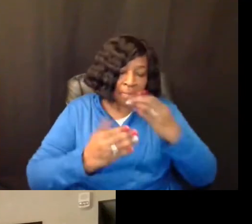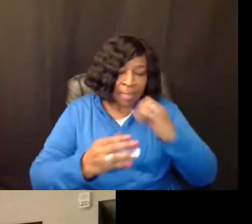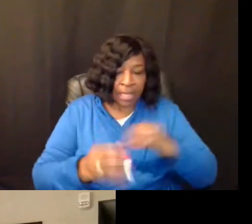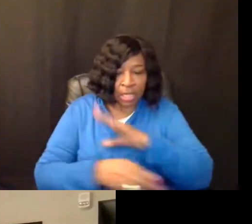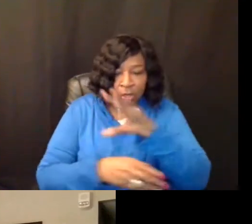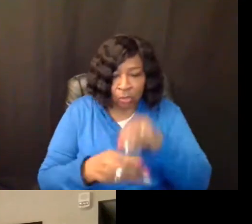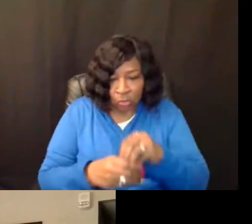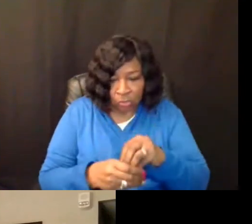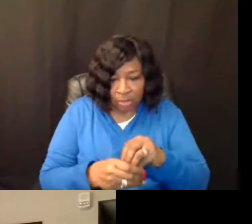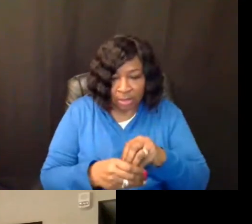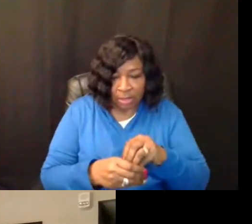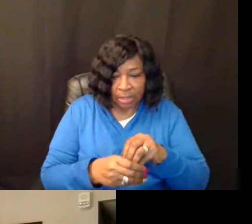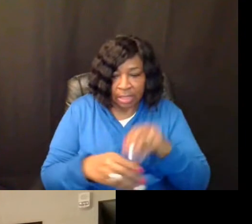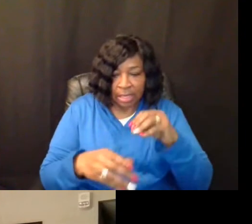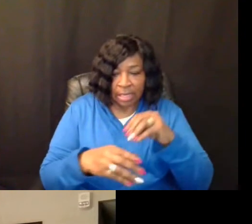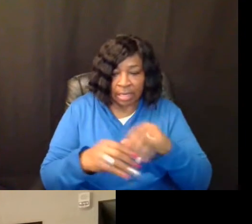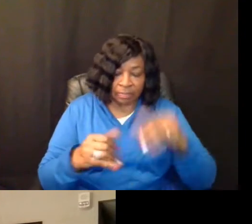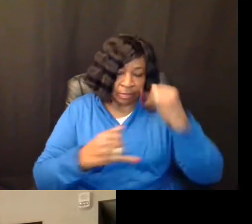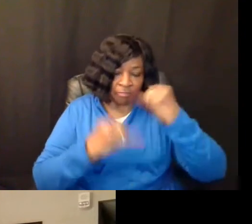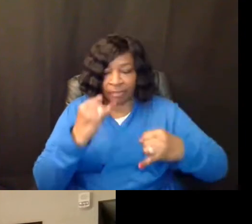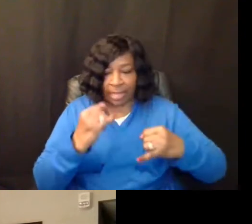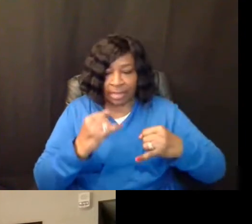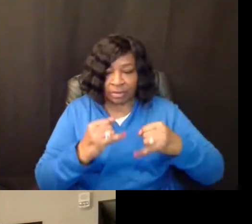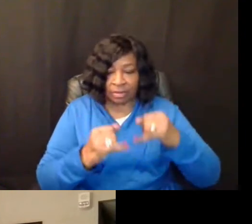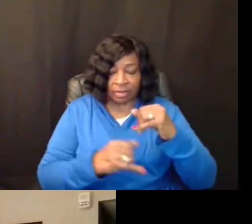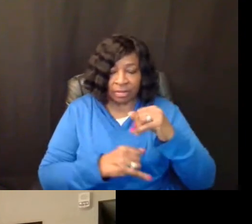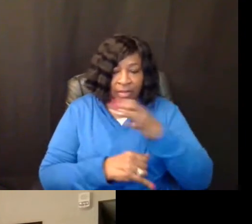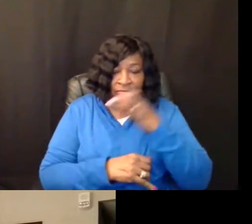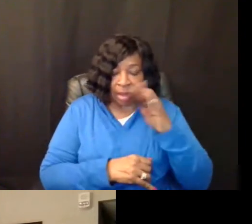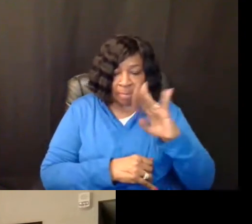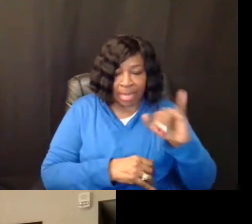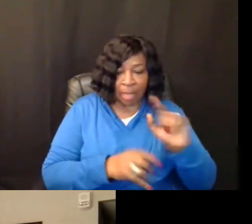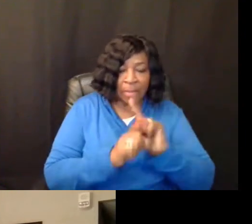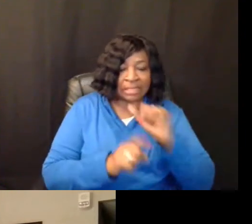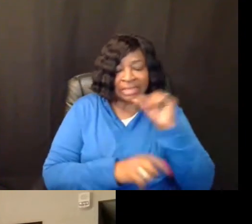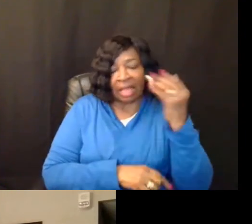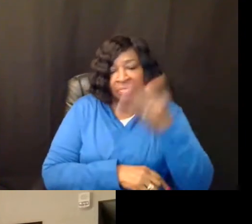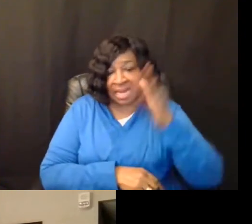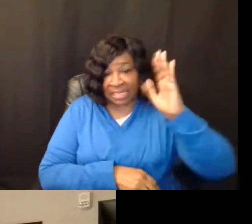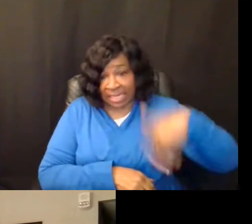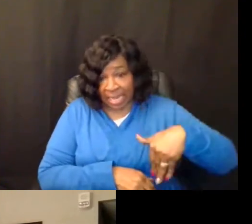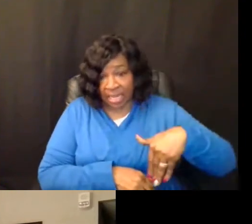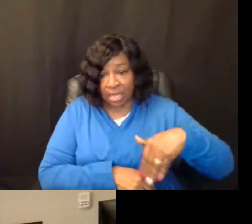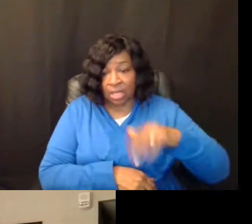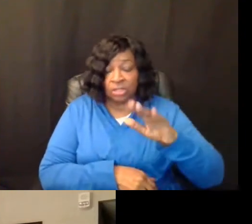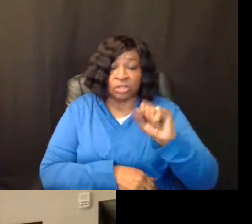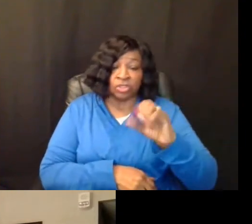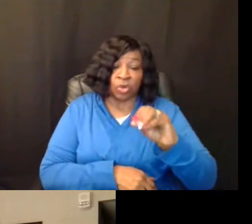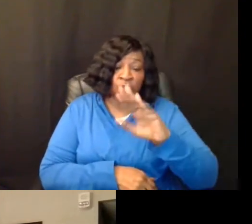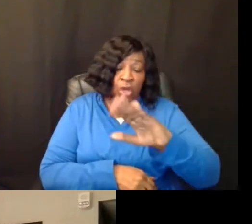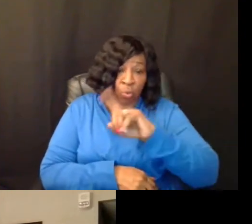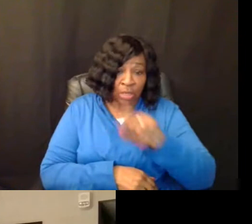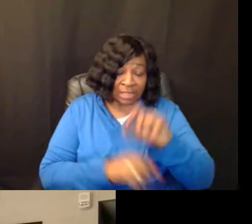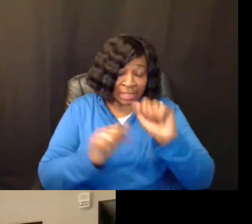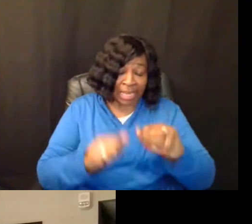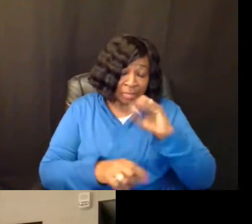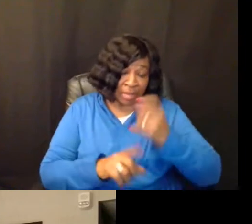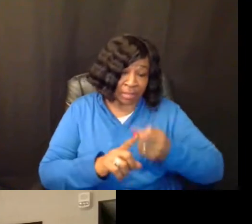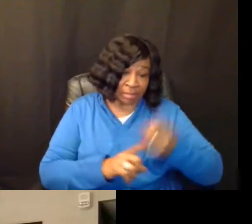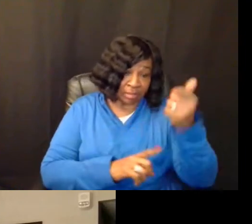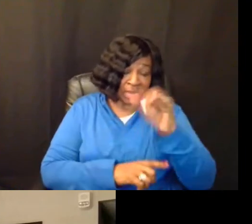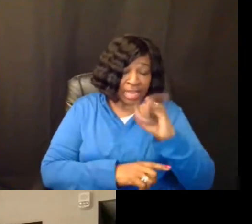the eventual Farm Bill, but isn't there yet. And so to your question, could it be knocked out if Republicans gain